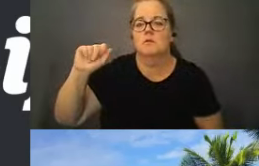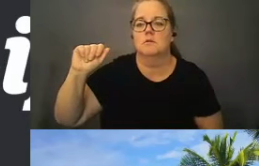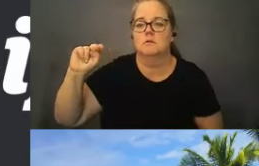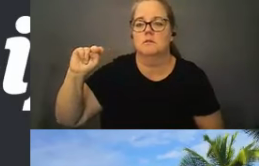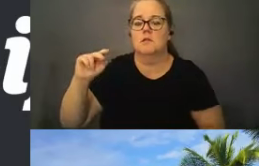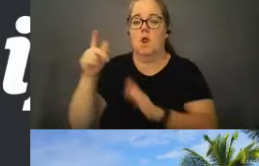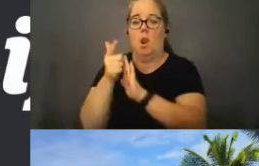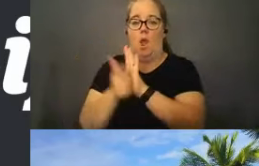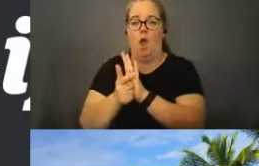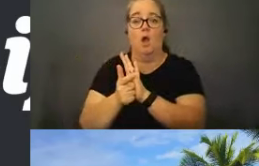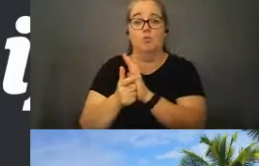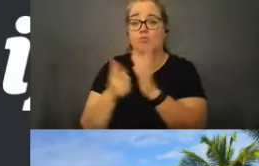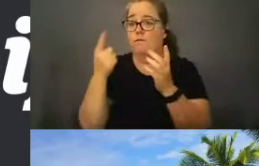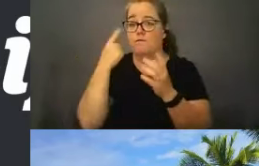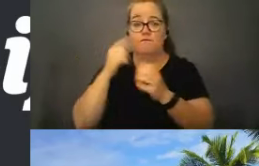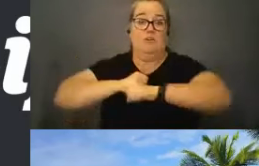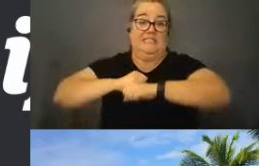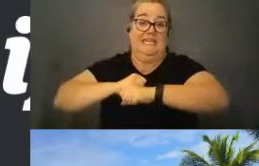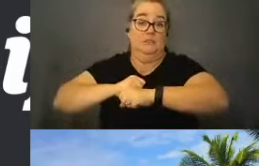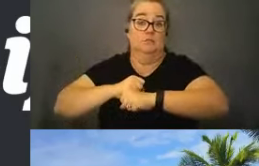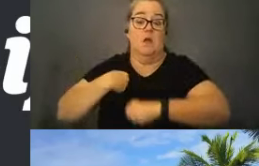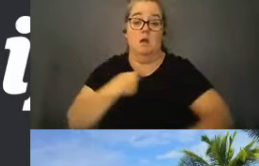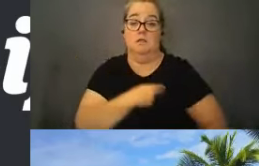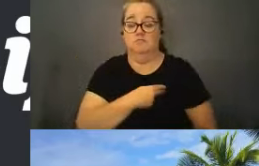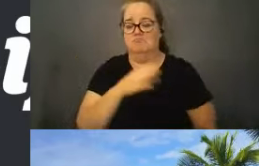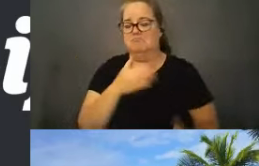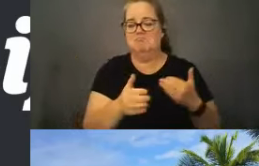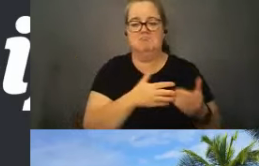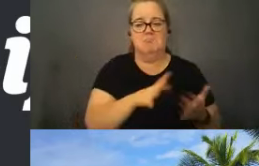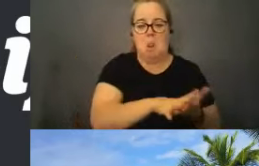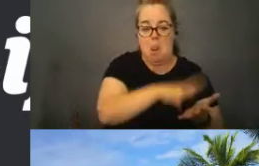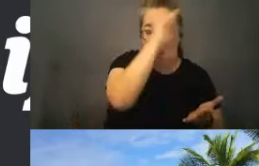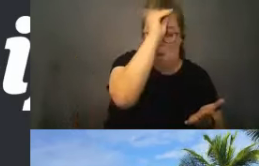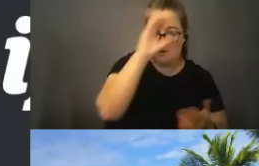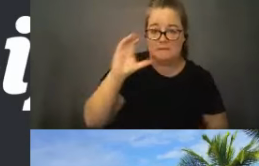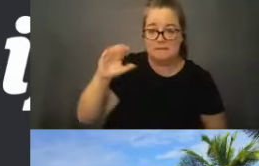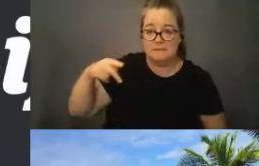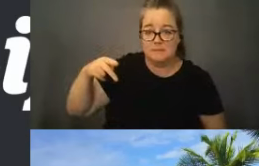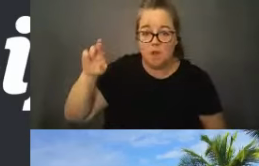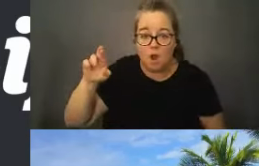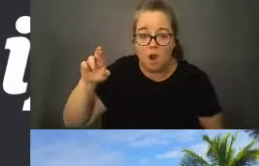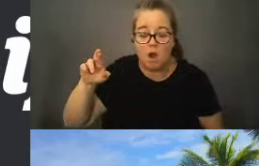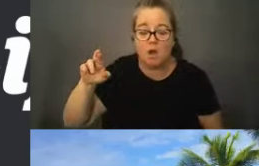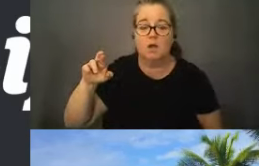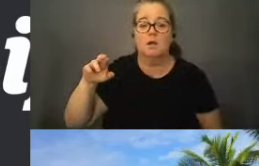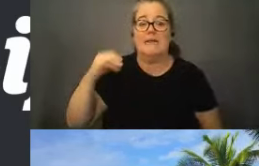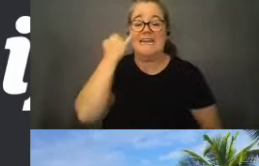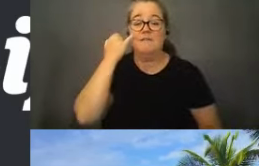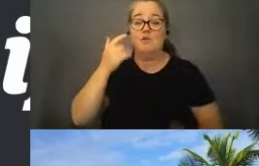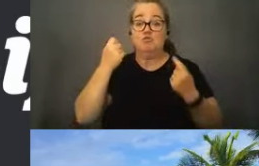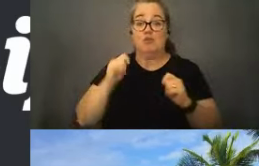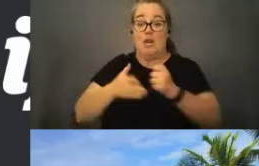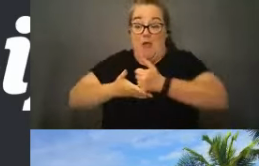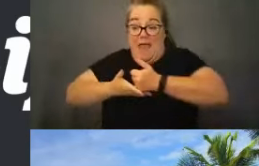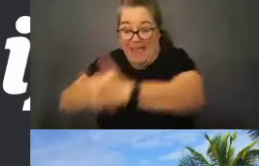us. So whether you have learned CPR or not, if you attempt to help someone